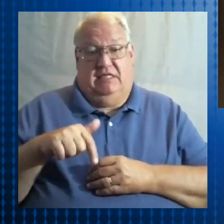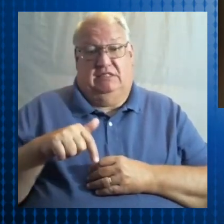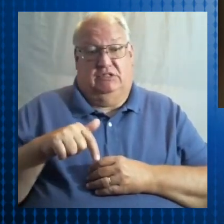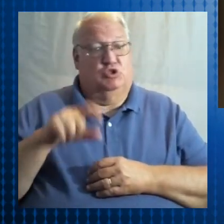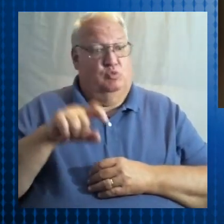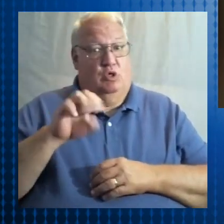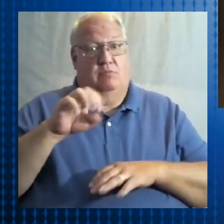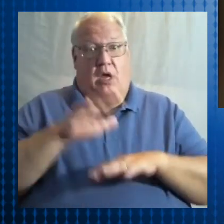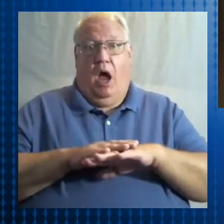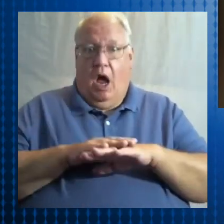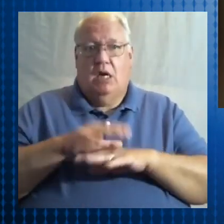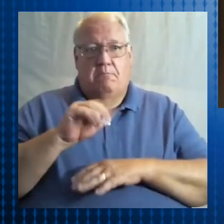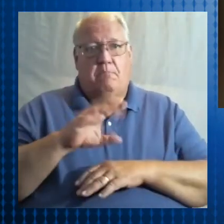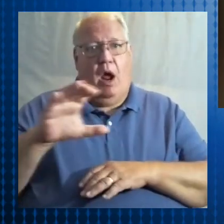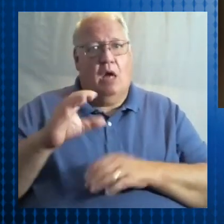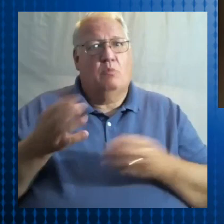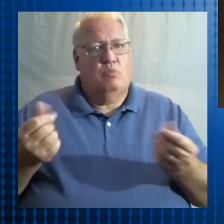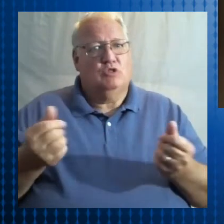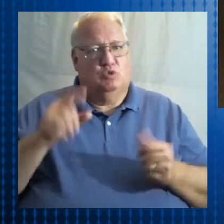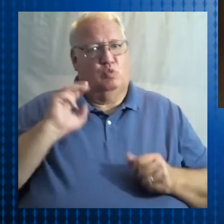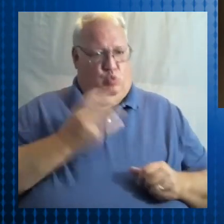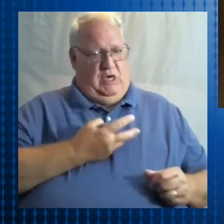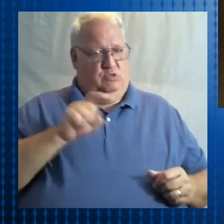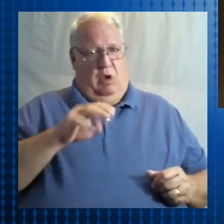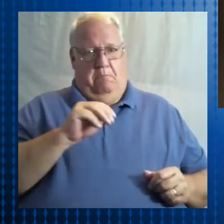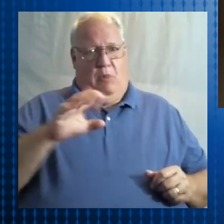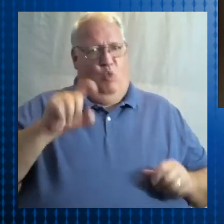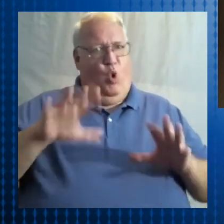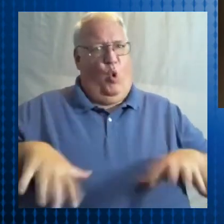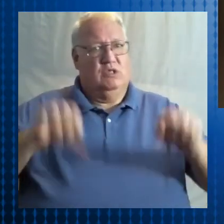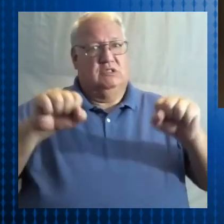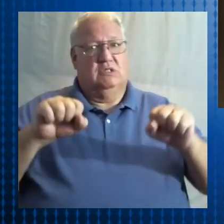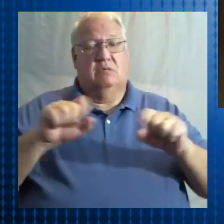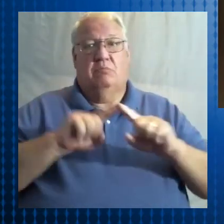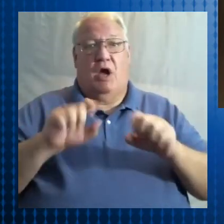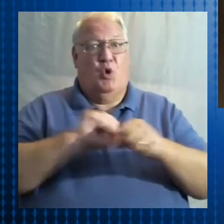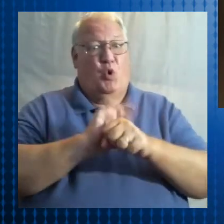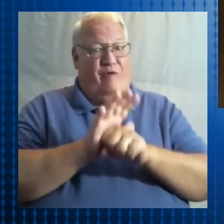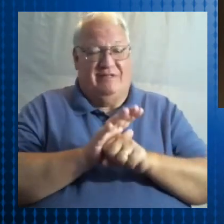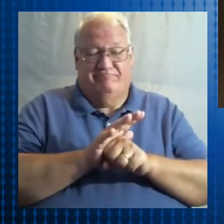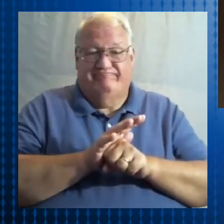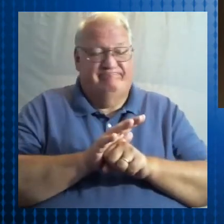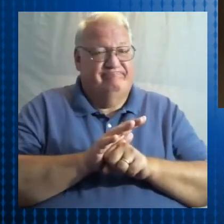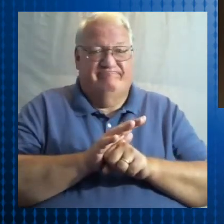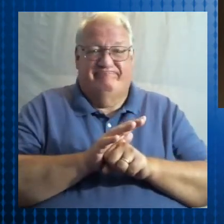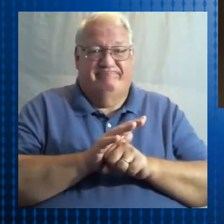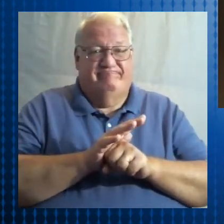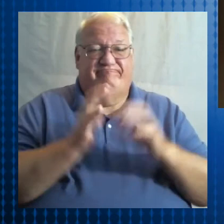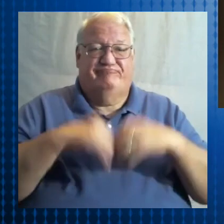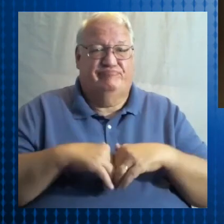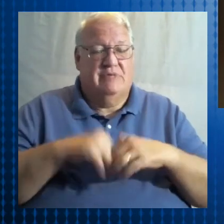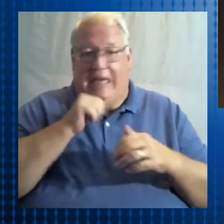to be on our campus. We were supposed to host it, but due to the pandemic, it didn't happen. So we are